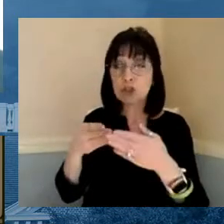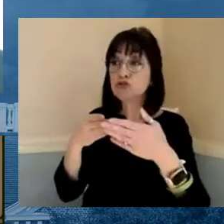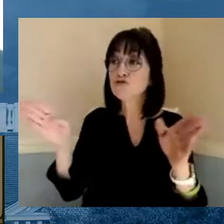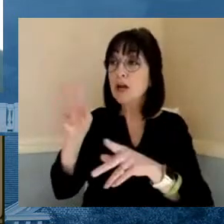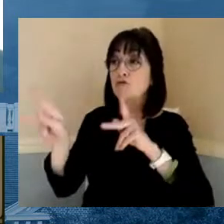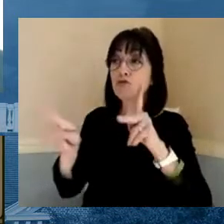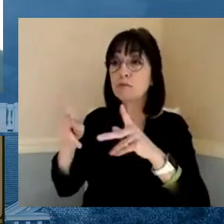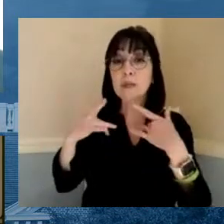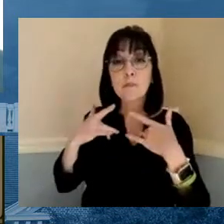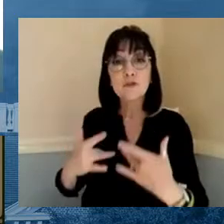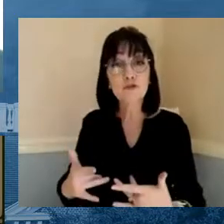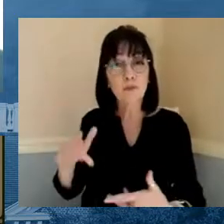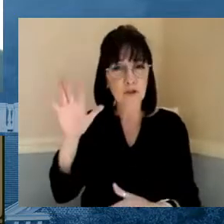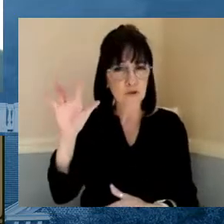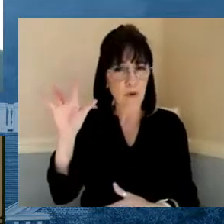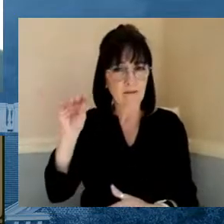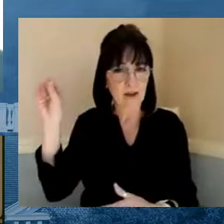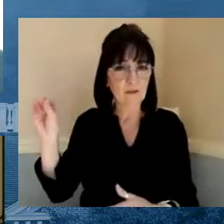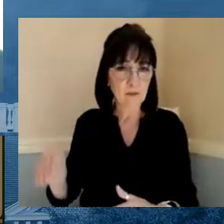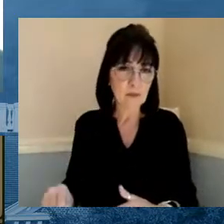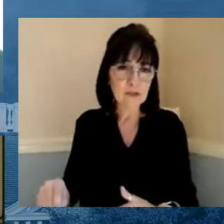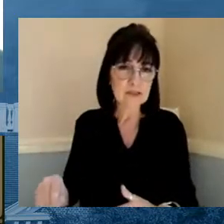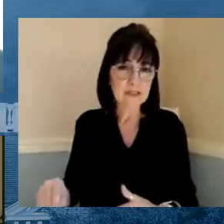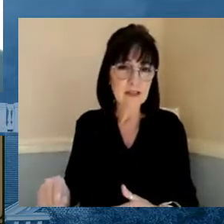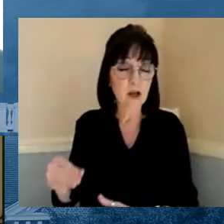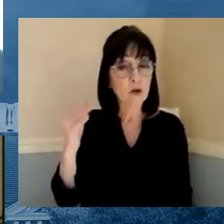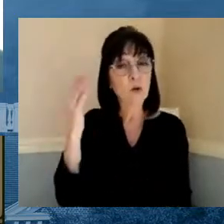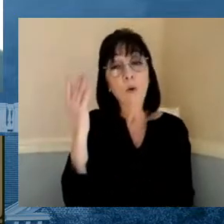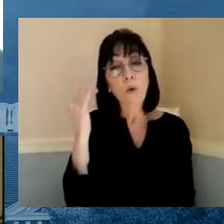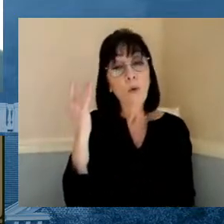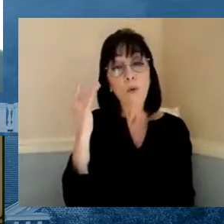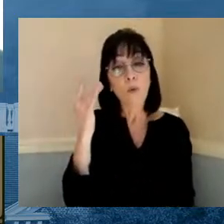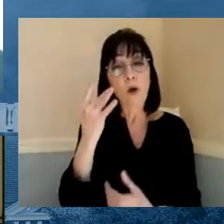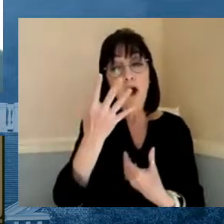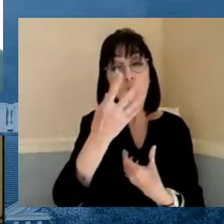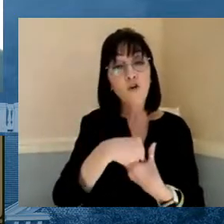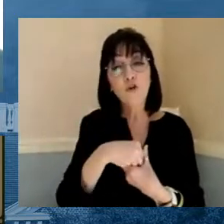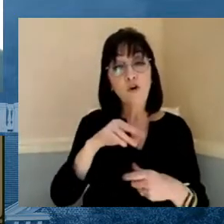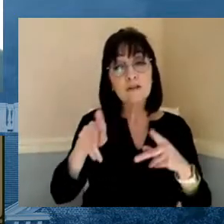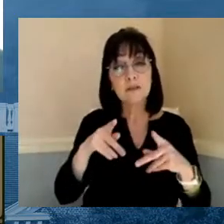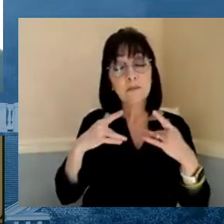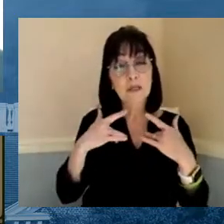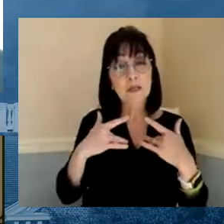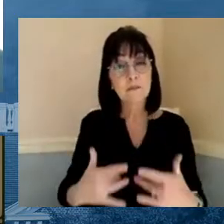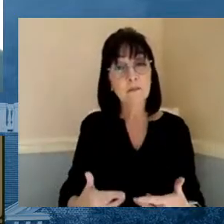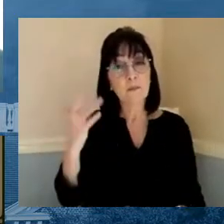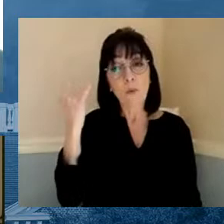This is mainly brought on by not feeling accepted or included in their settings.